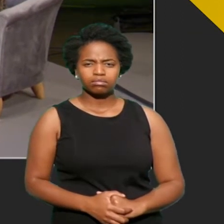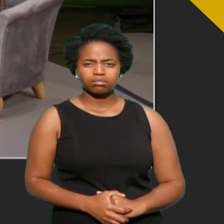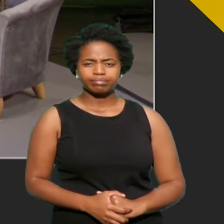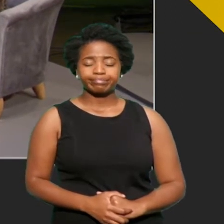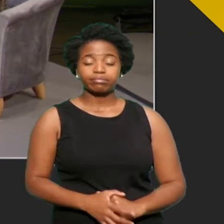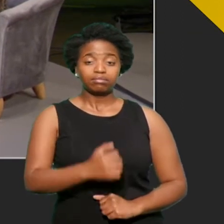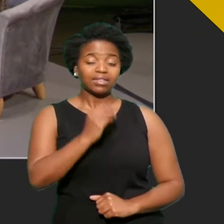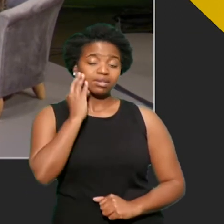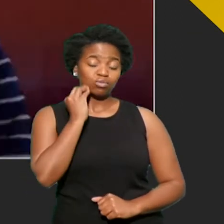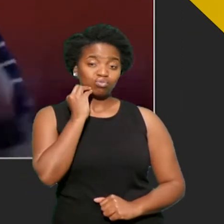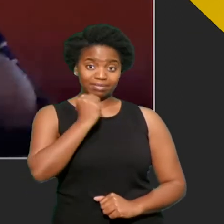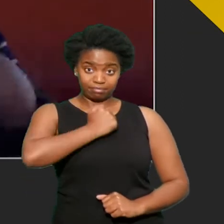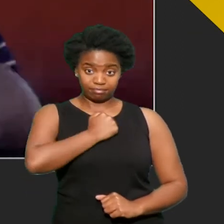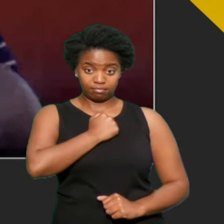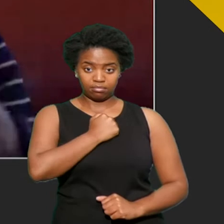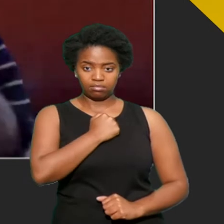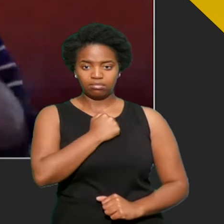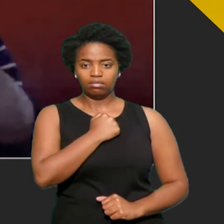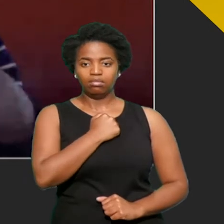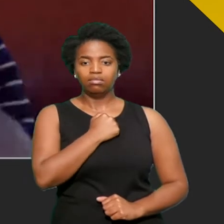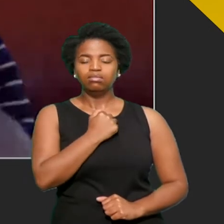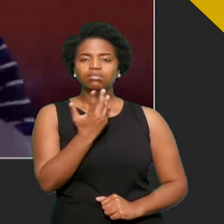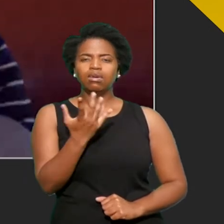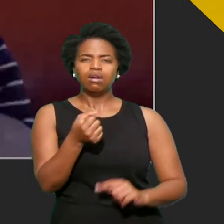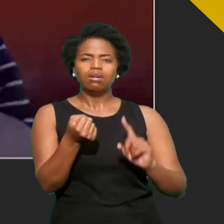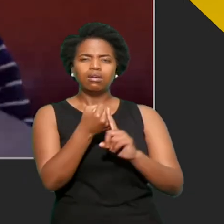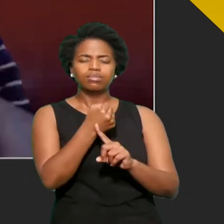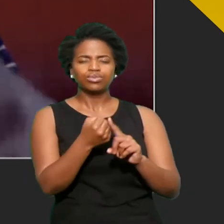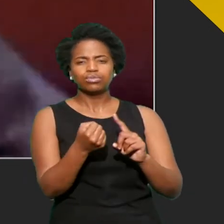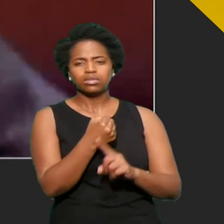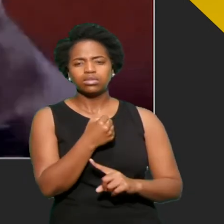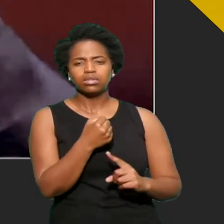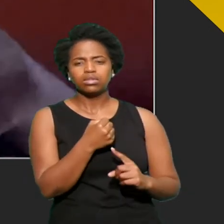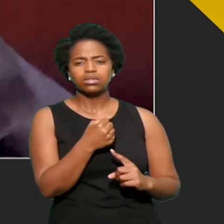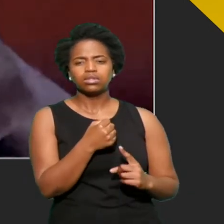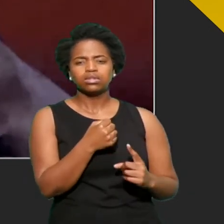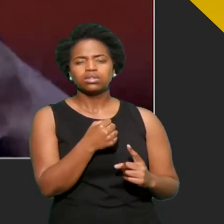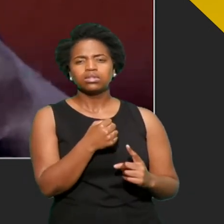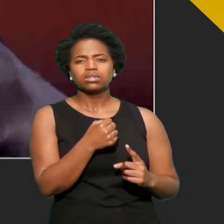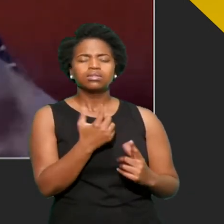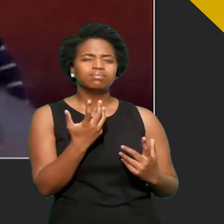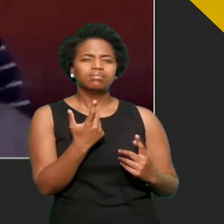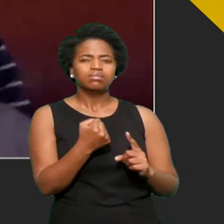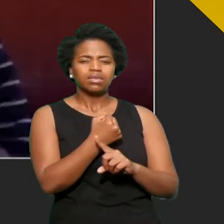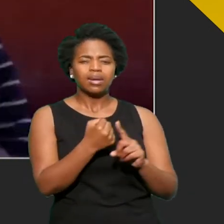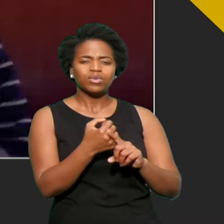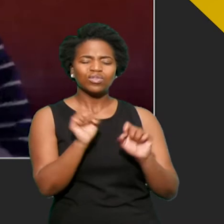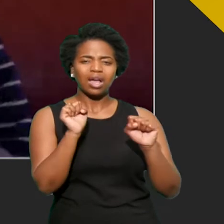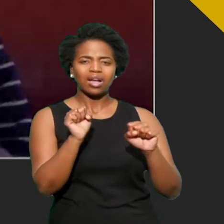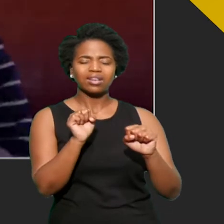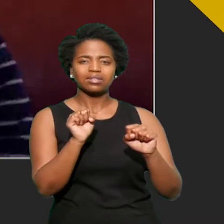in my experience, I found that abuse is like a silent drug.